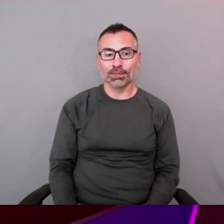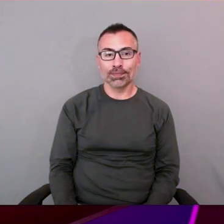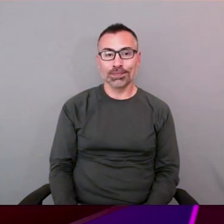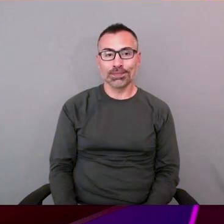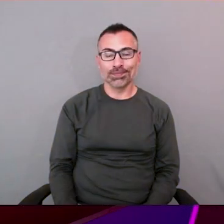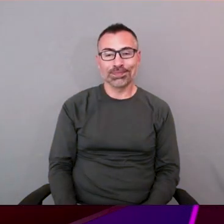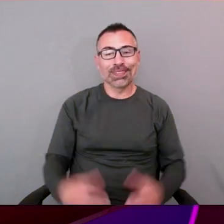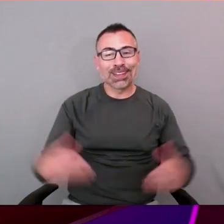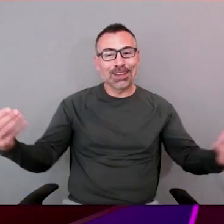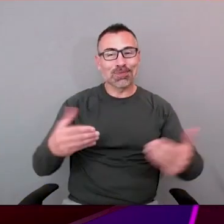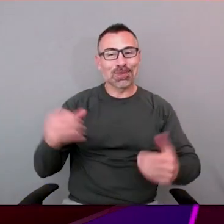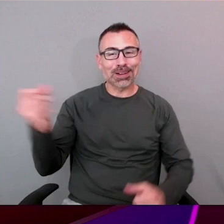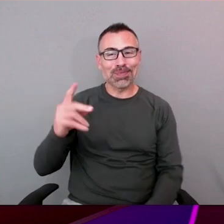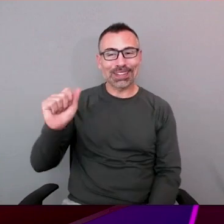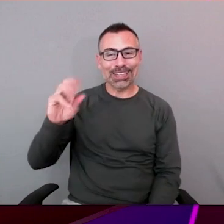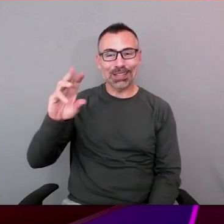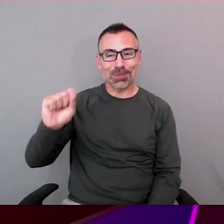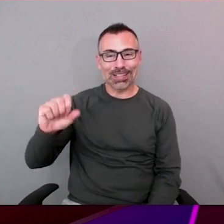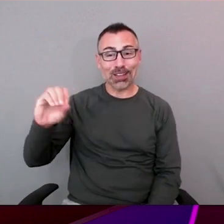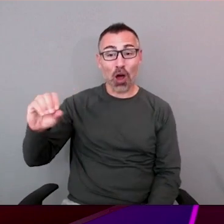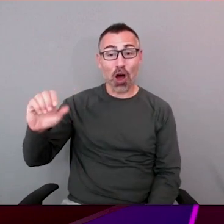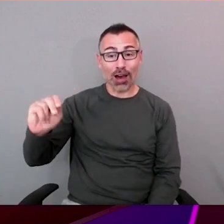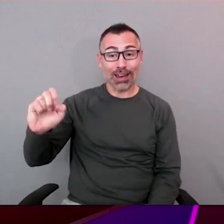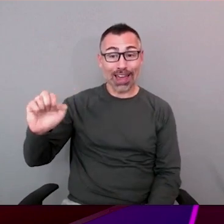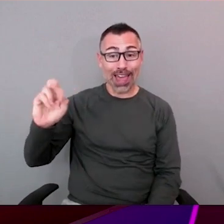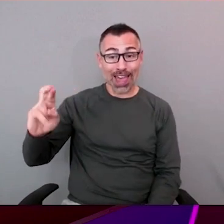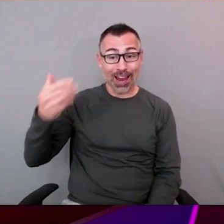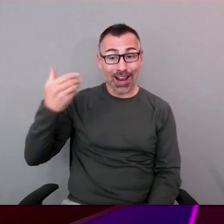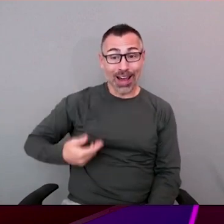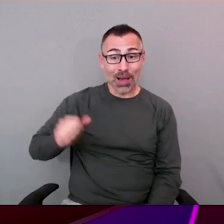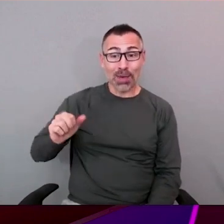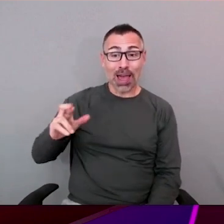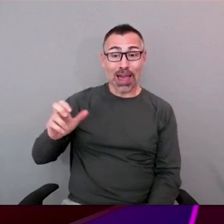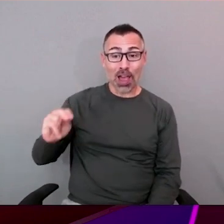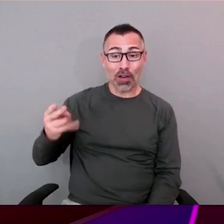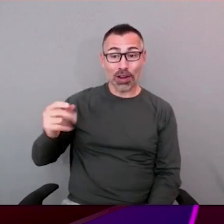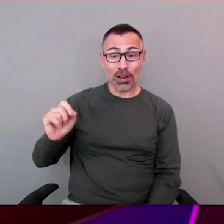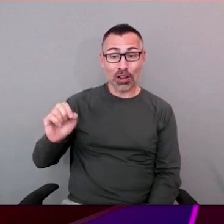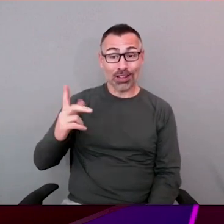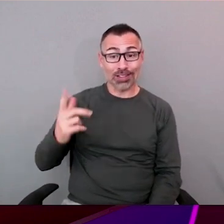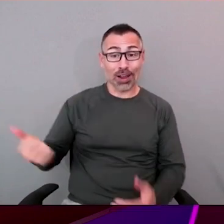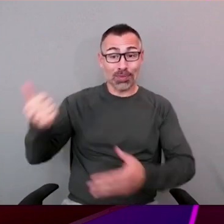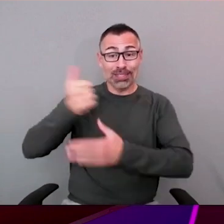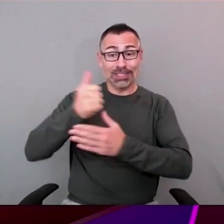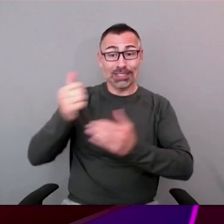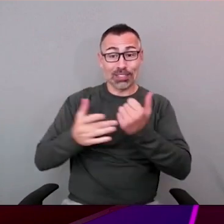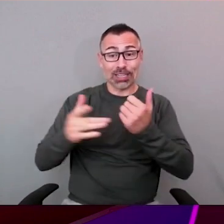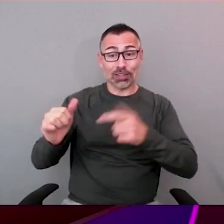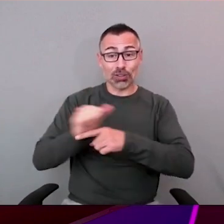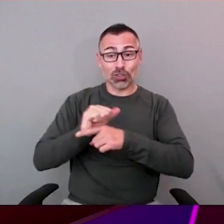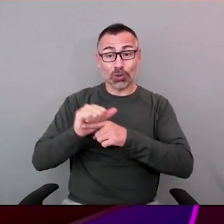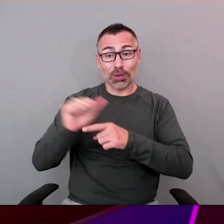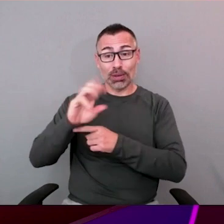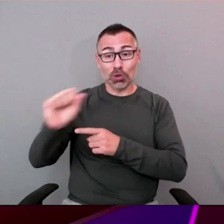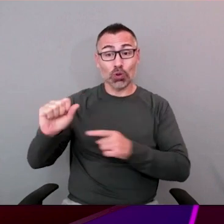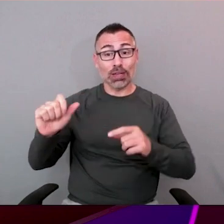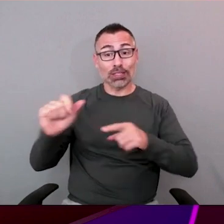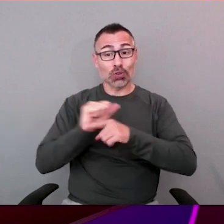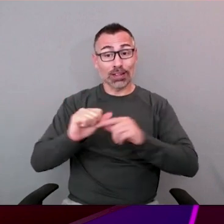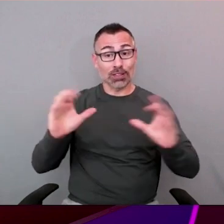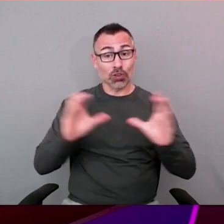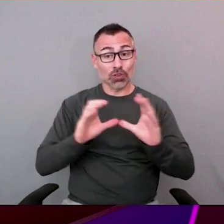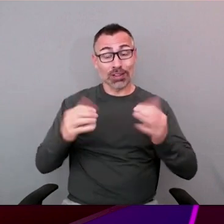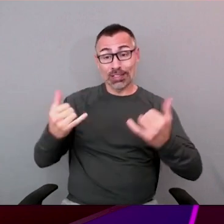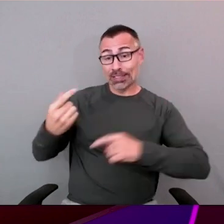Welcome back to AWS On Air. My name's Aaron Hunter. I'm a senior technical trainer with AWS Training Certification, and today we're going to talk about